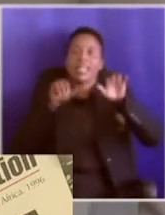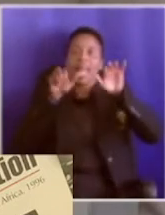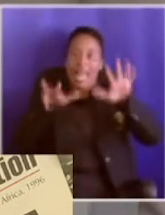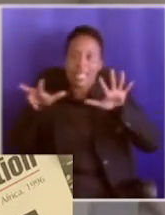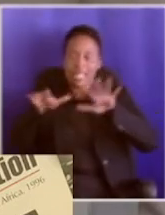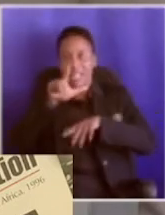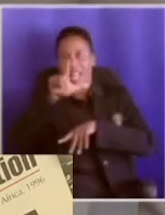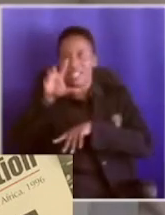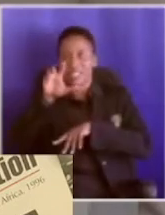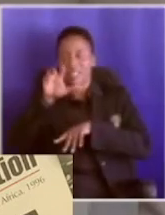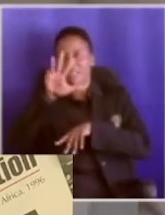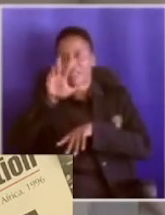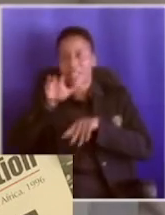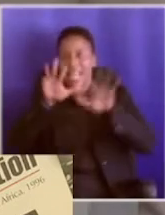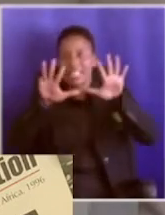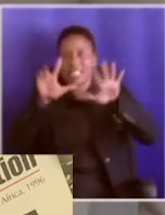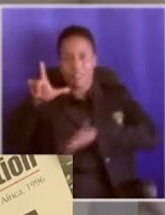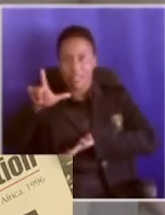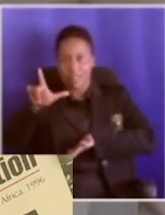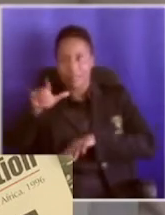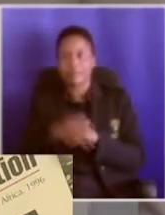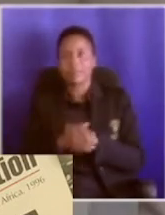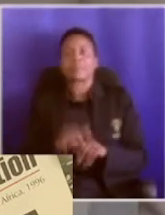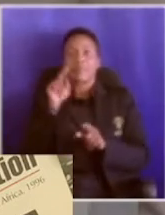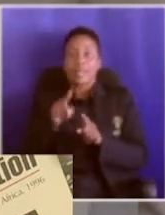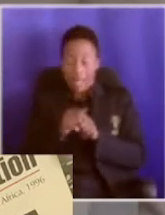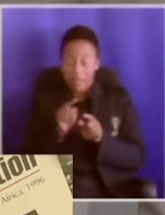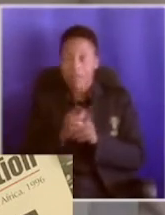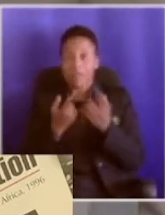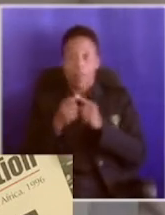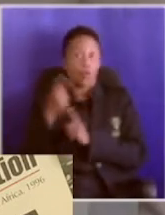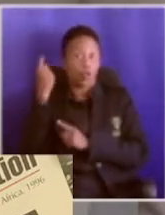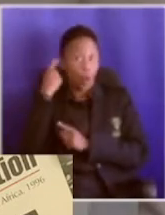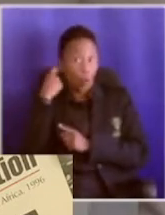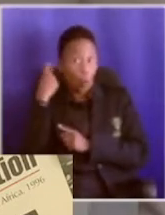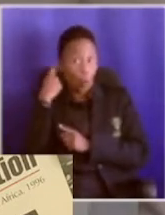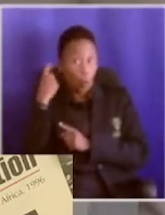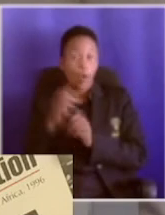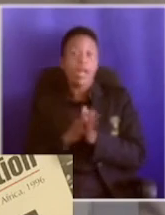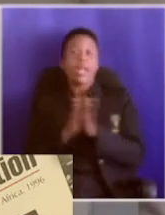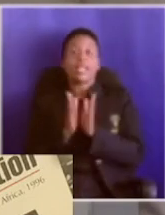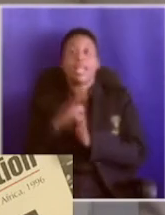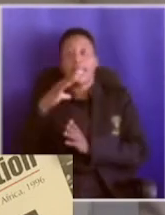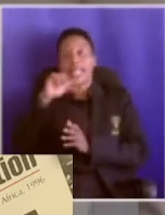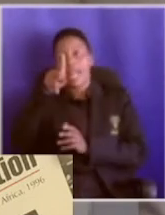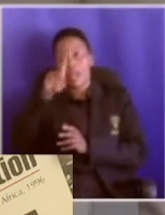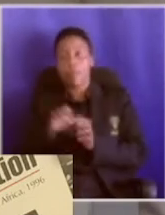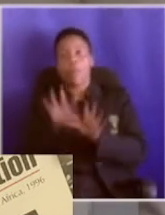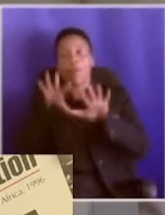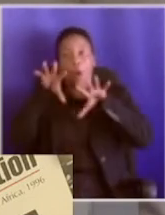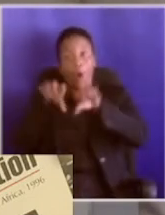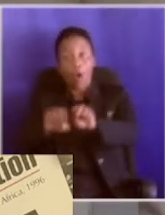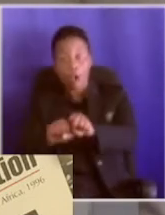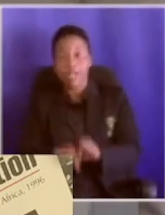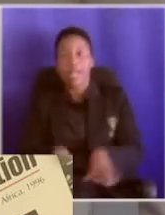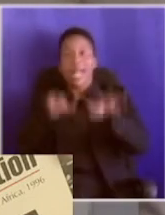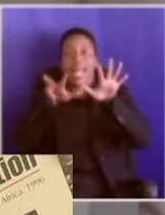the Natal Colony, the Glen Grey Act in the Cape Colony, an 1853